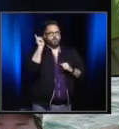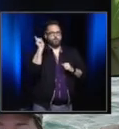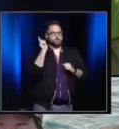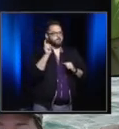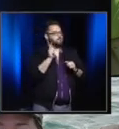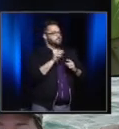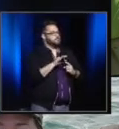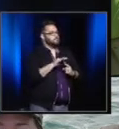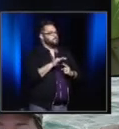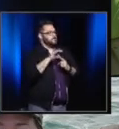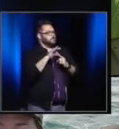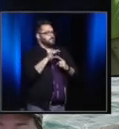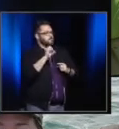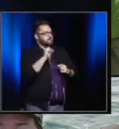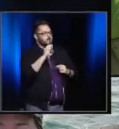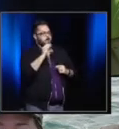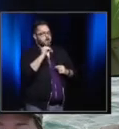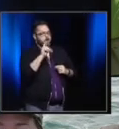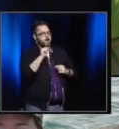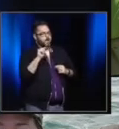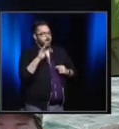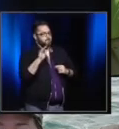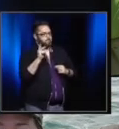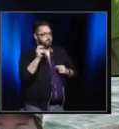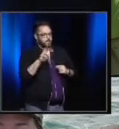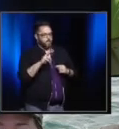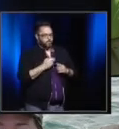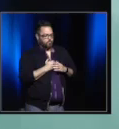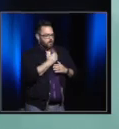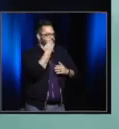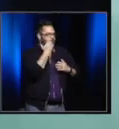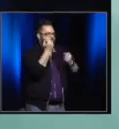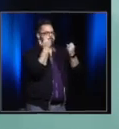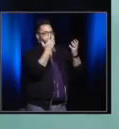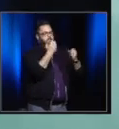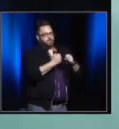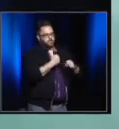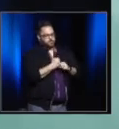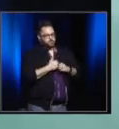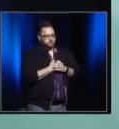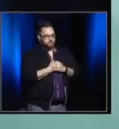Baker and Debbie Steele, who I've had the privilege of knowing for many years.